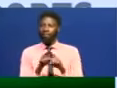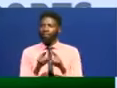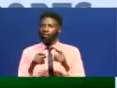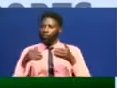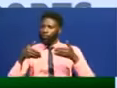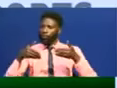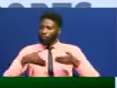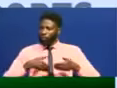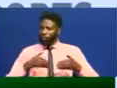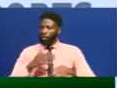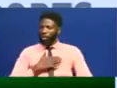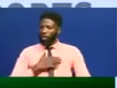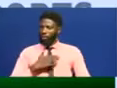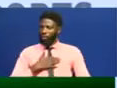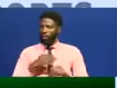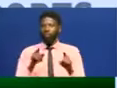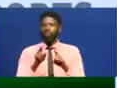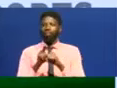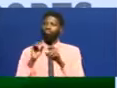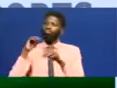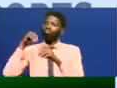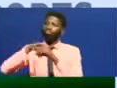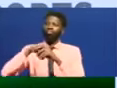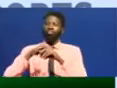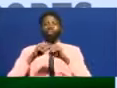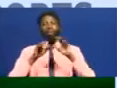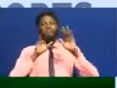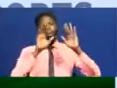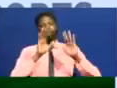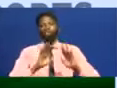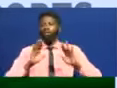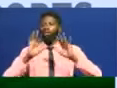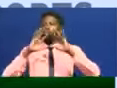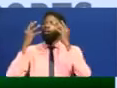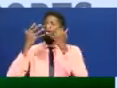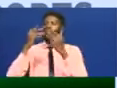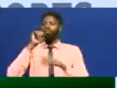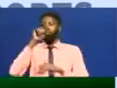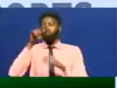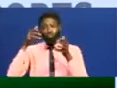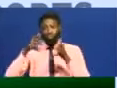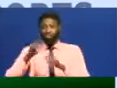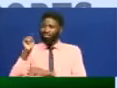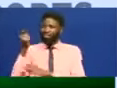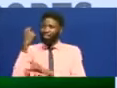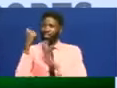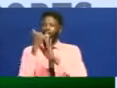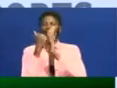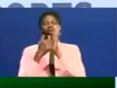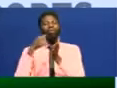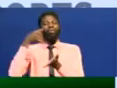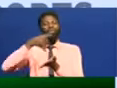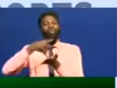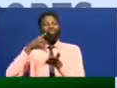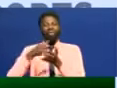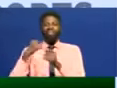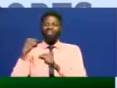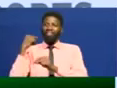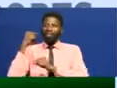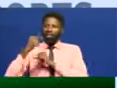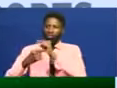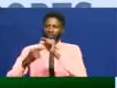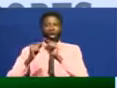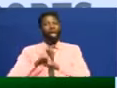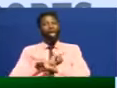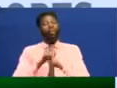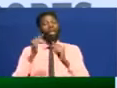people in important global spaces. Today, the Kenyan agenda is part of the Generation Unlimited agenda of the